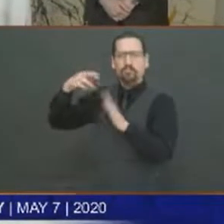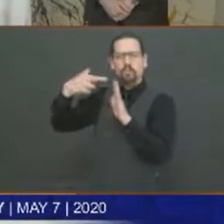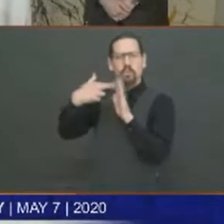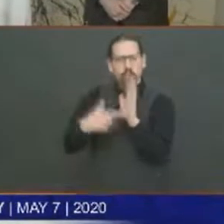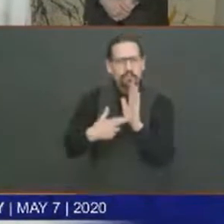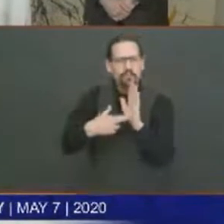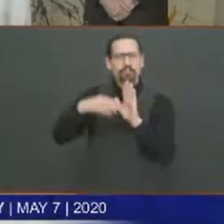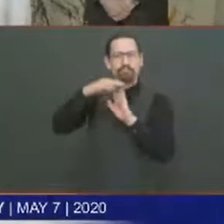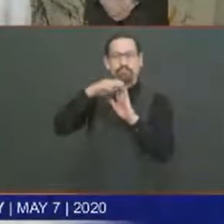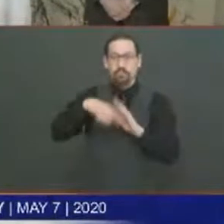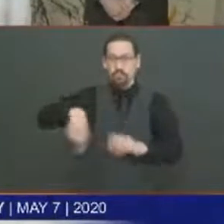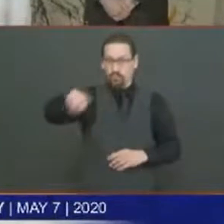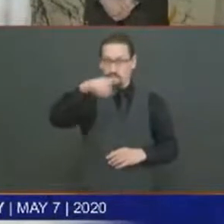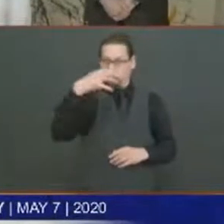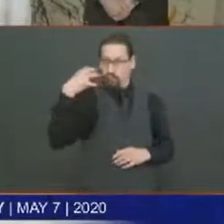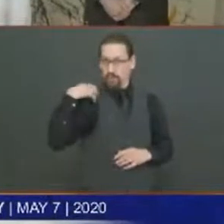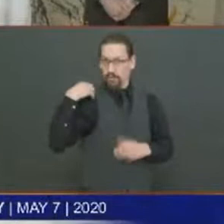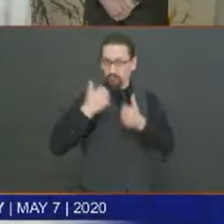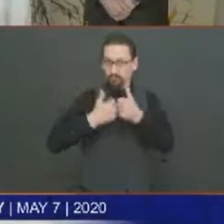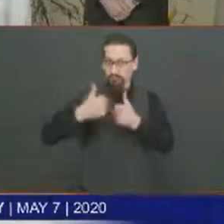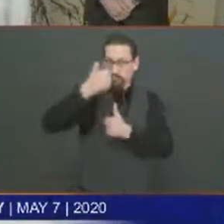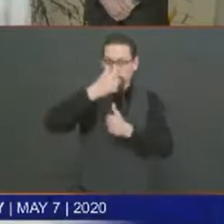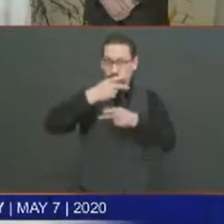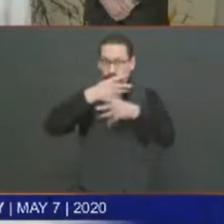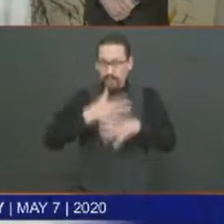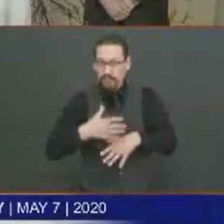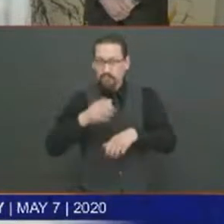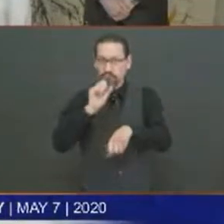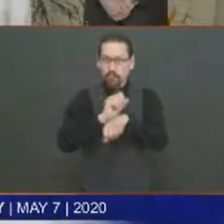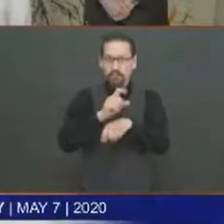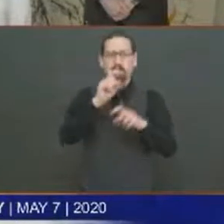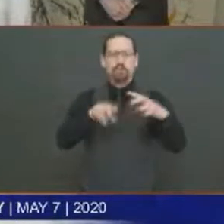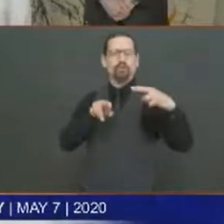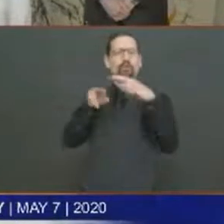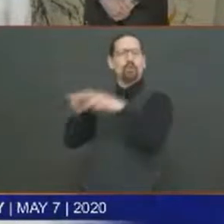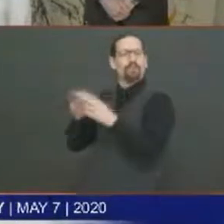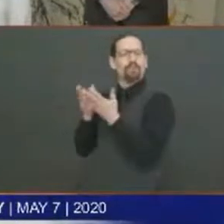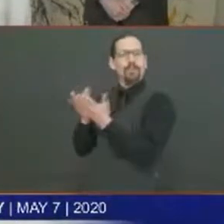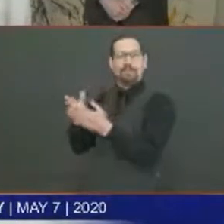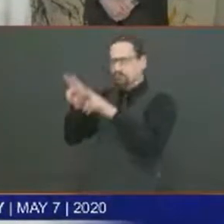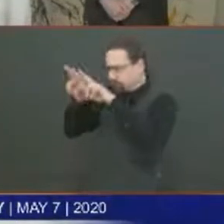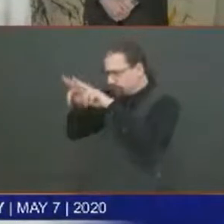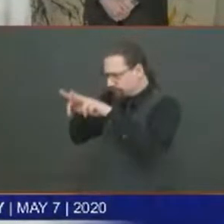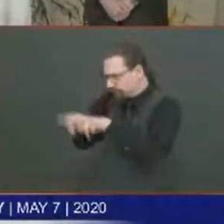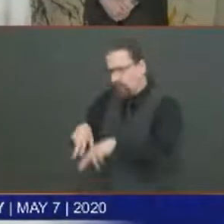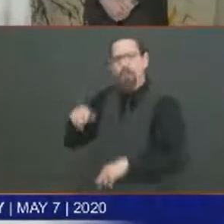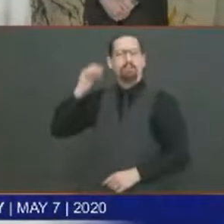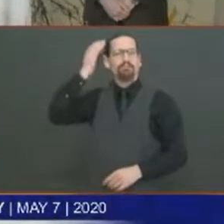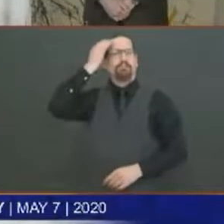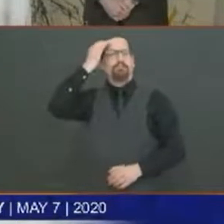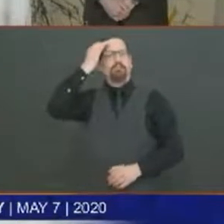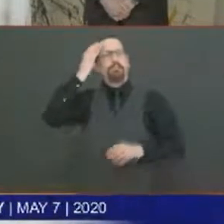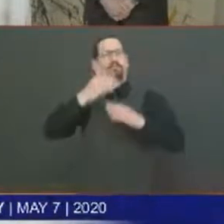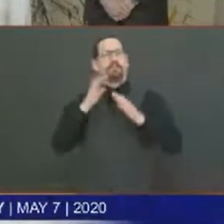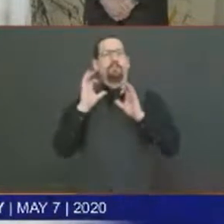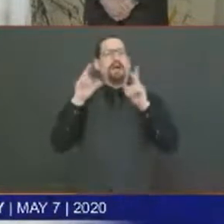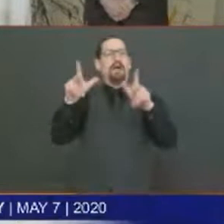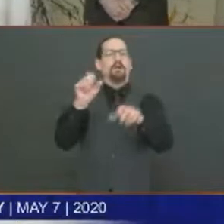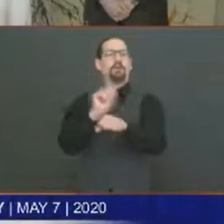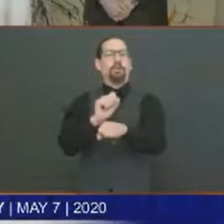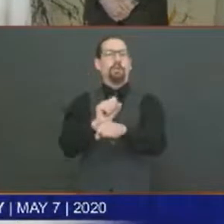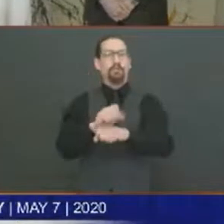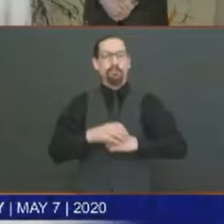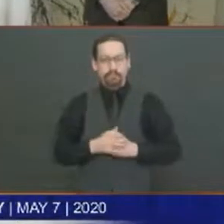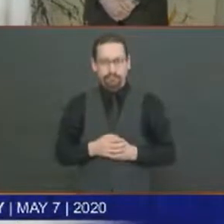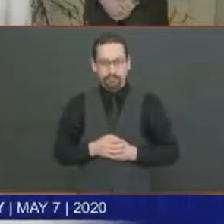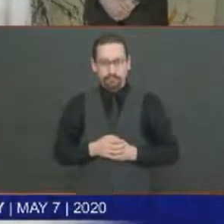prepared to use a data-based approach to determine if we needed to reimpose any measures. Essentially a warning system if we get